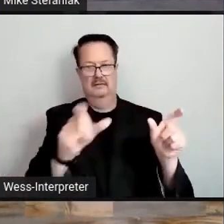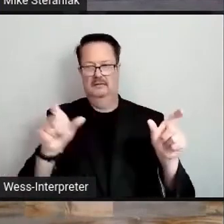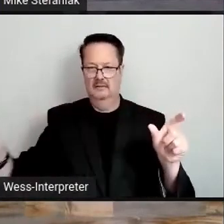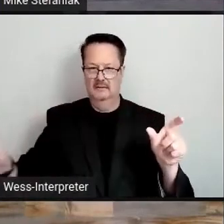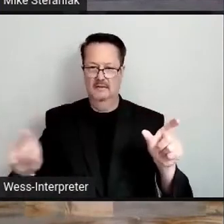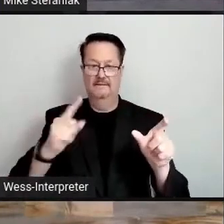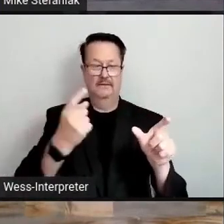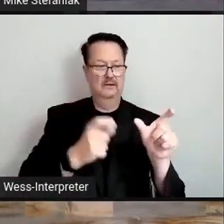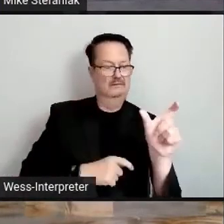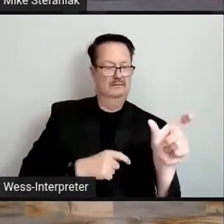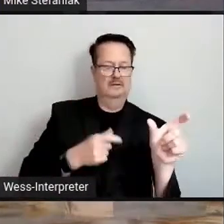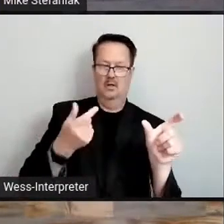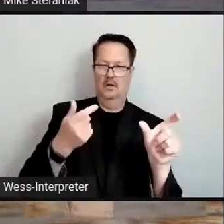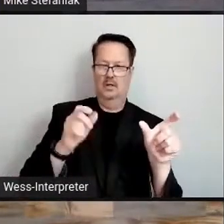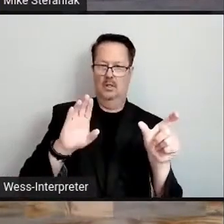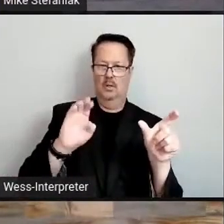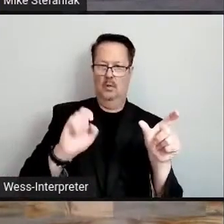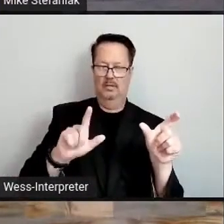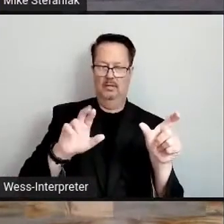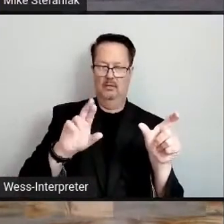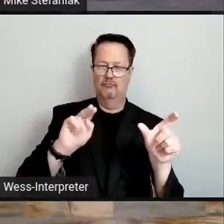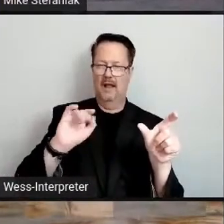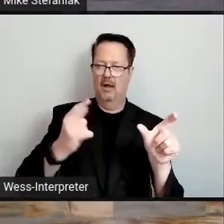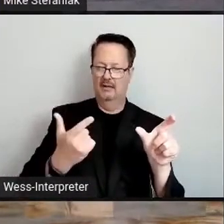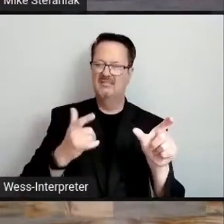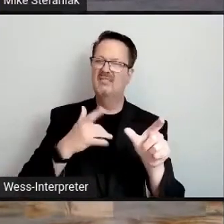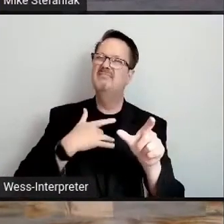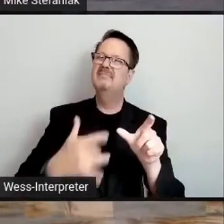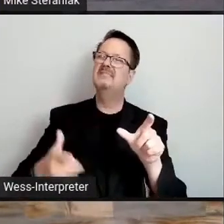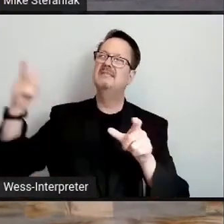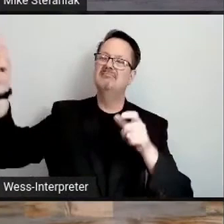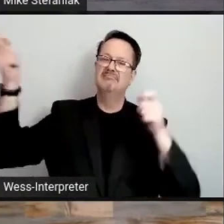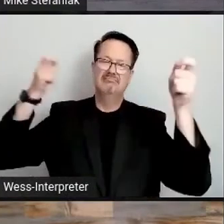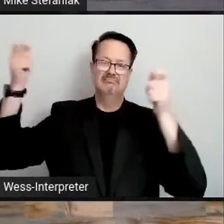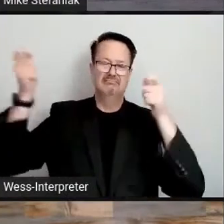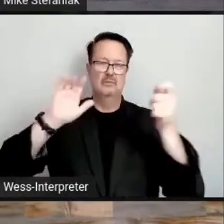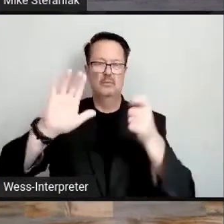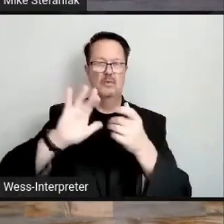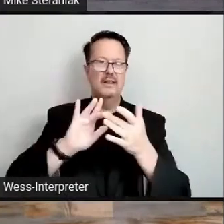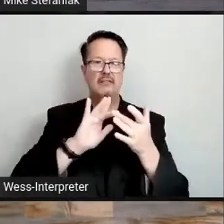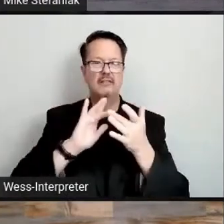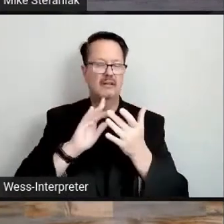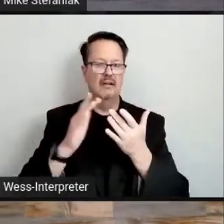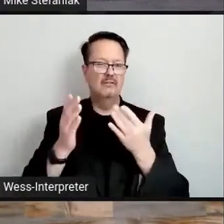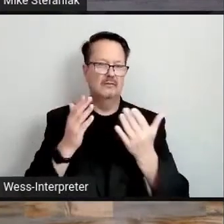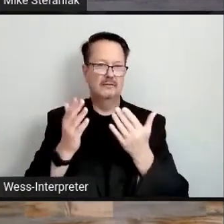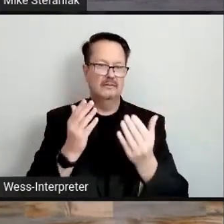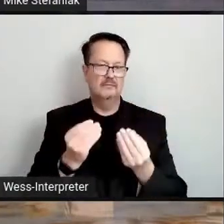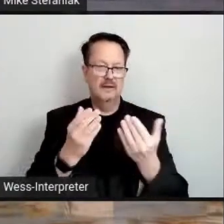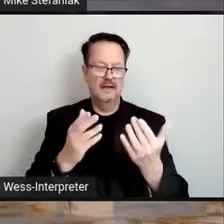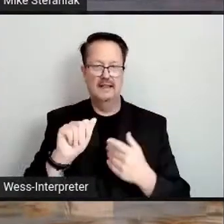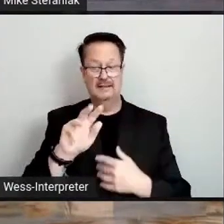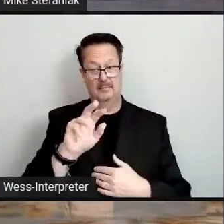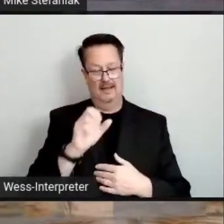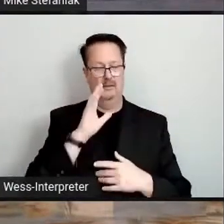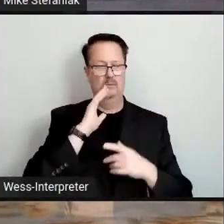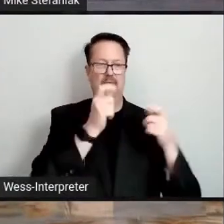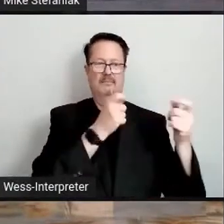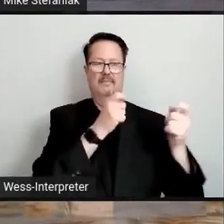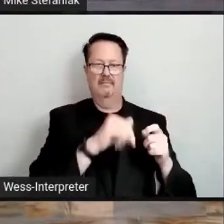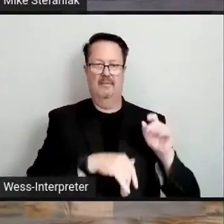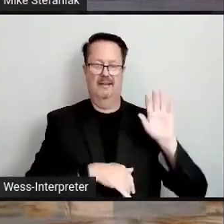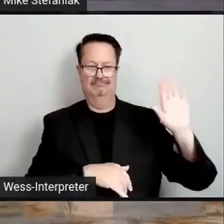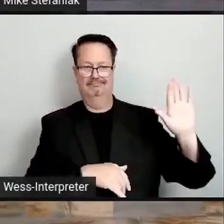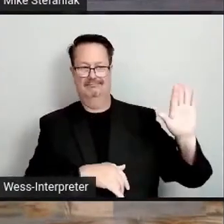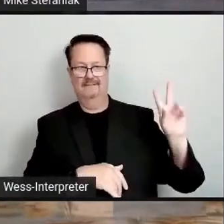is the global routing prefix, and this generally is managed by your internet service provider, or in the case of AWS, this will be managed by the VPC